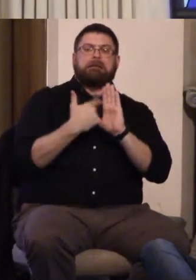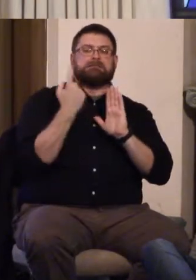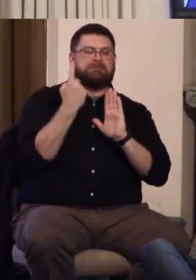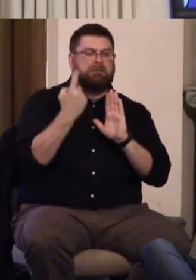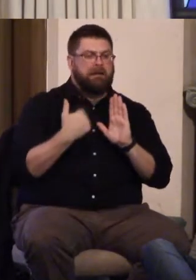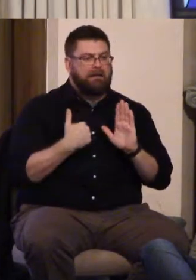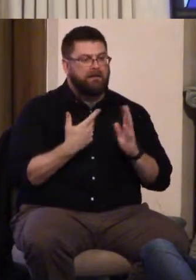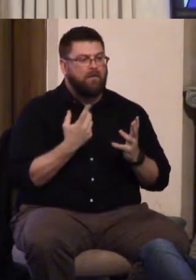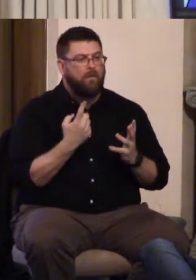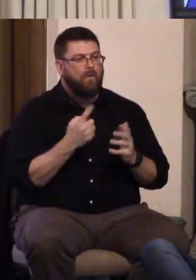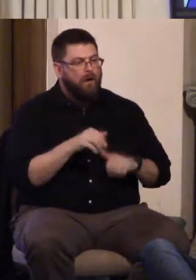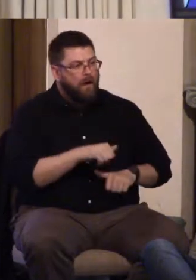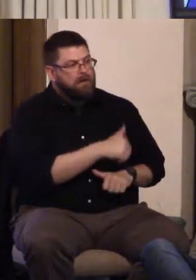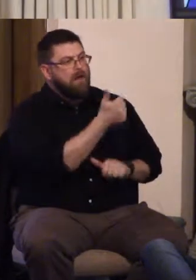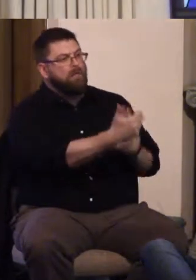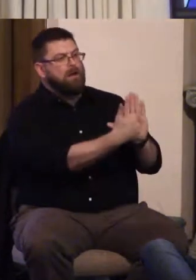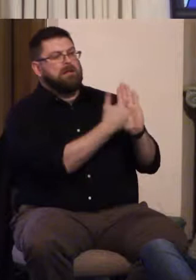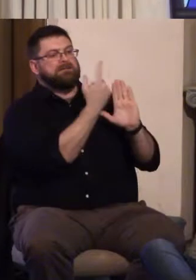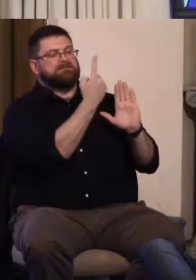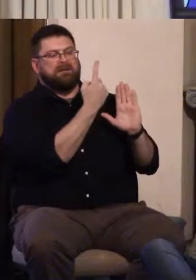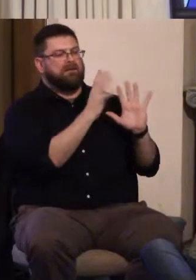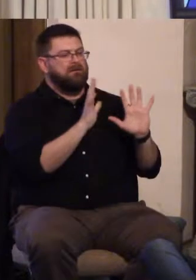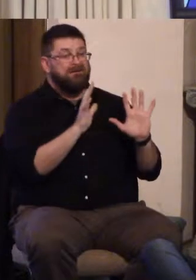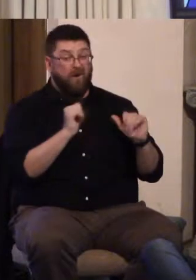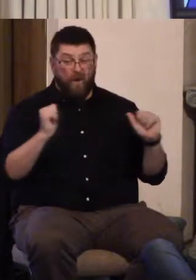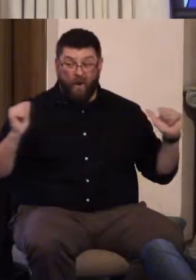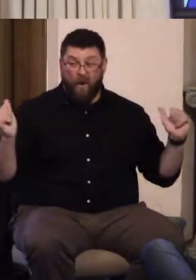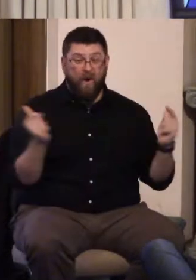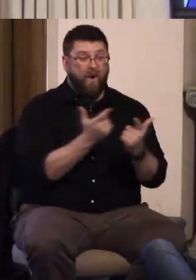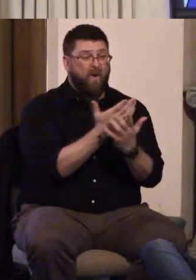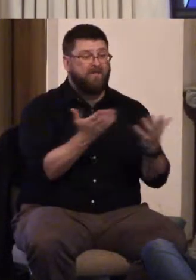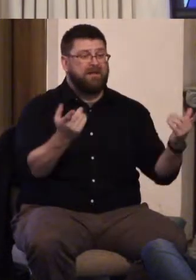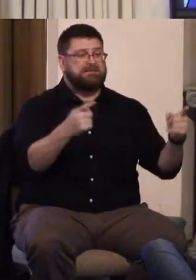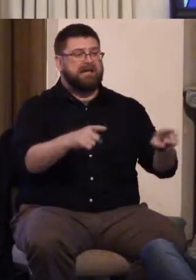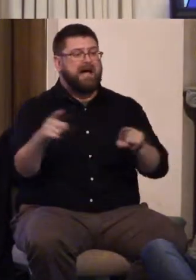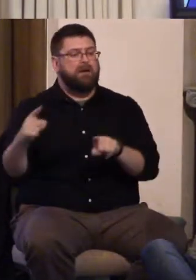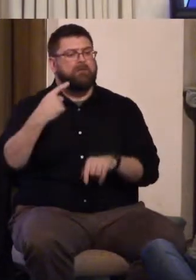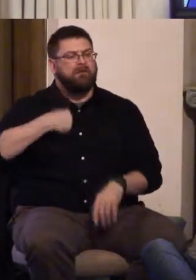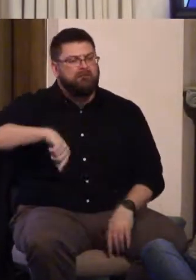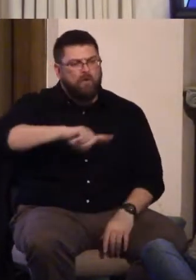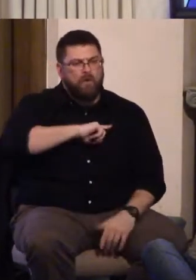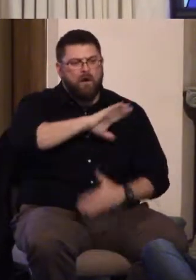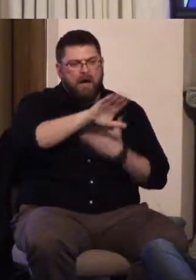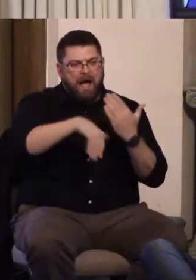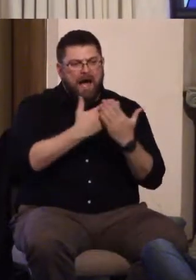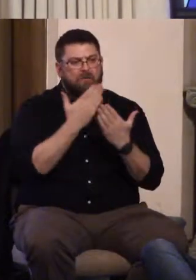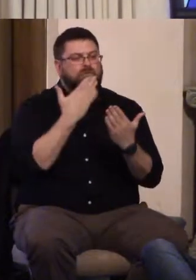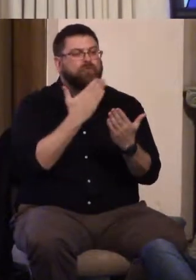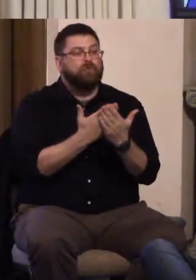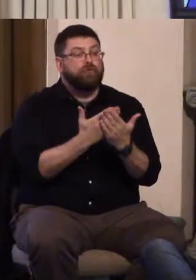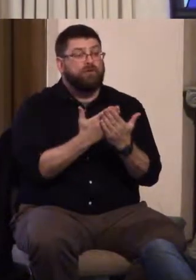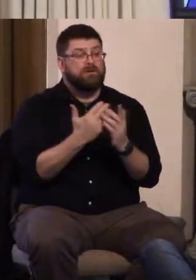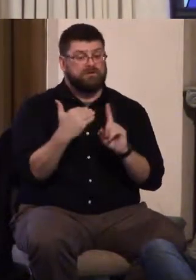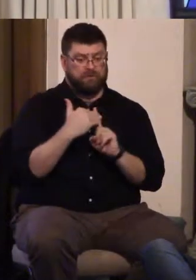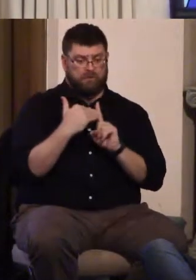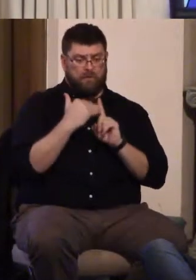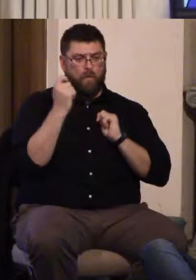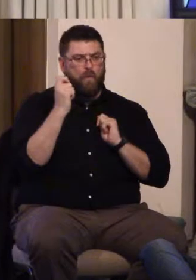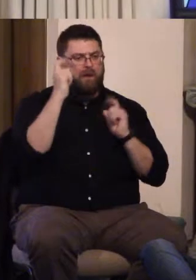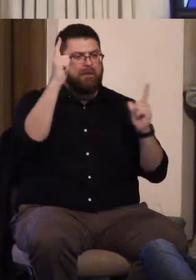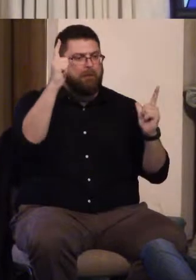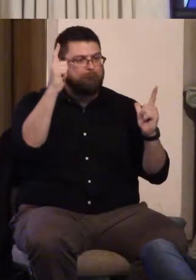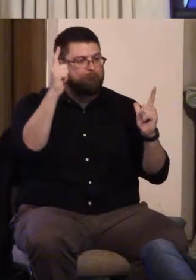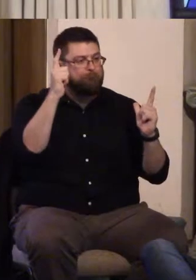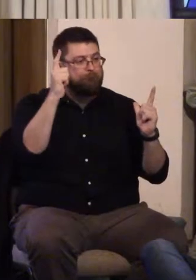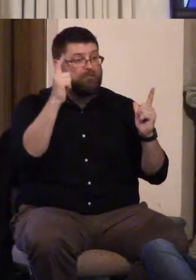and another. It's all for our good to wake us up. That's why I